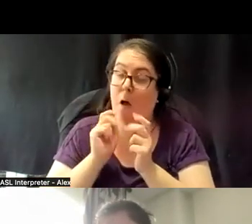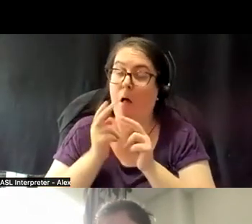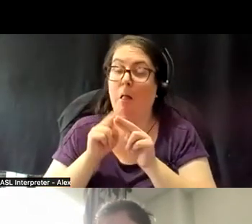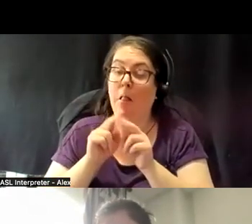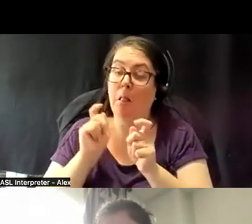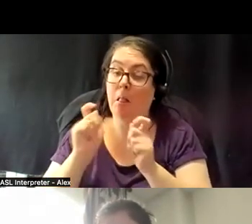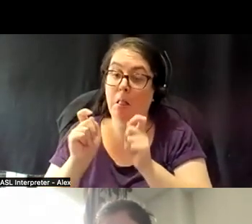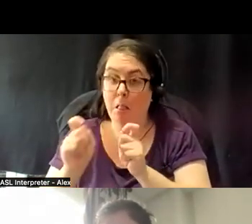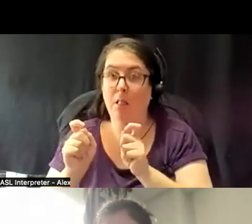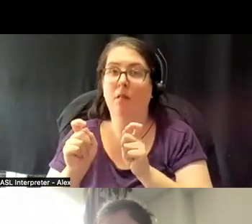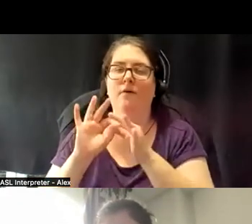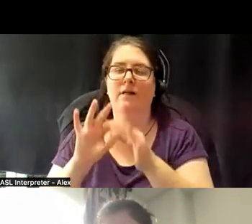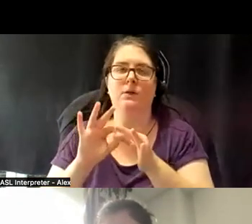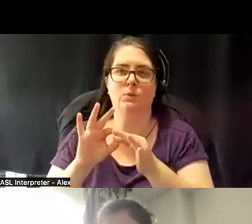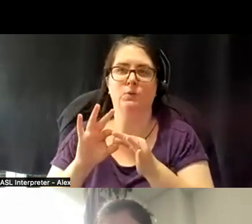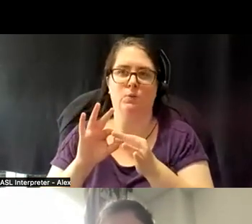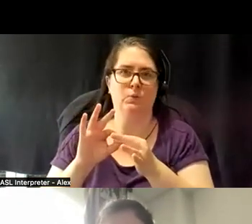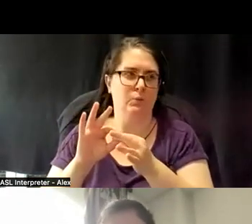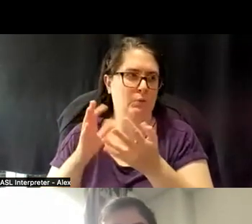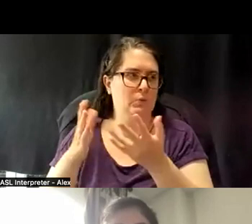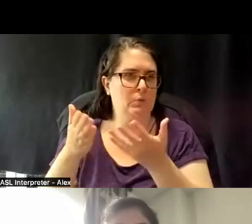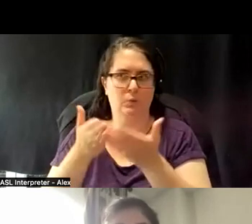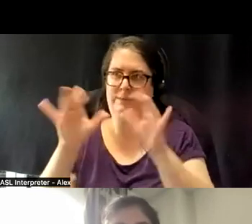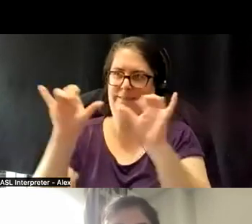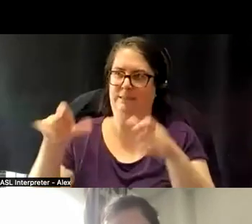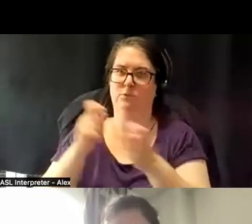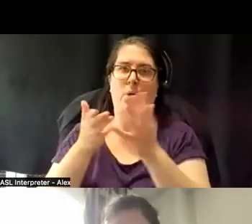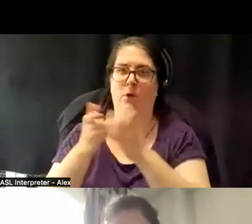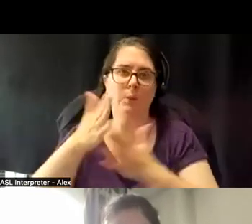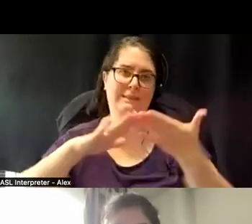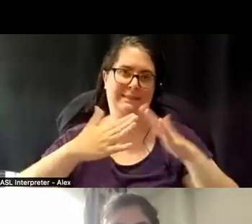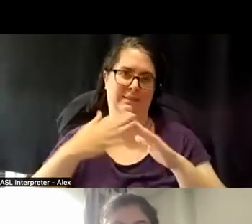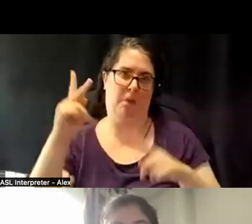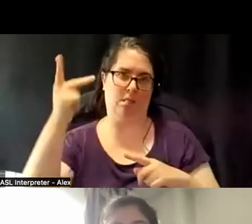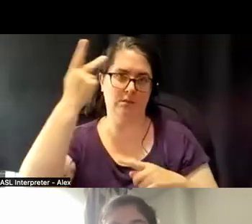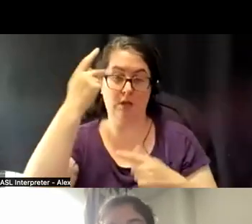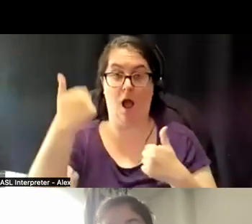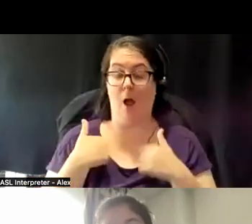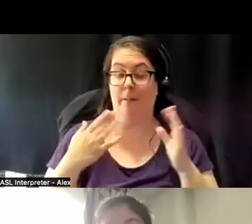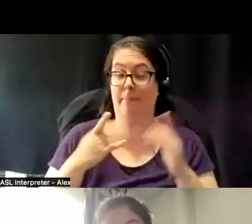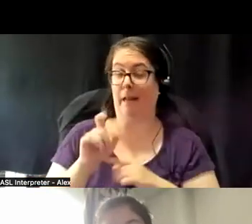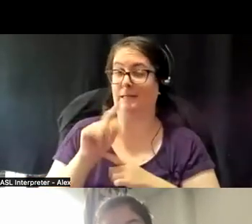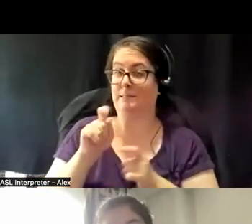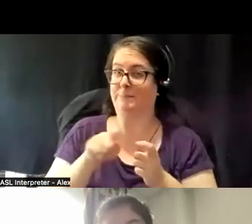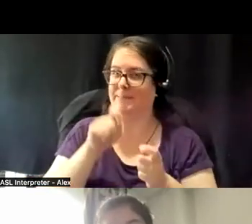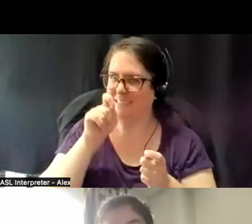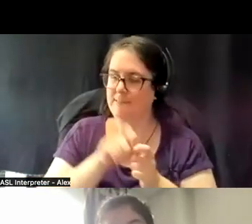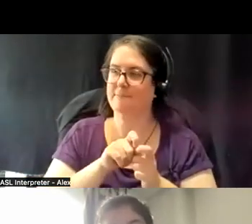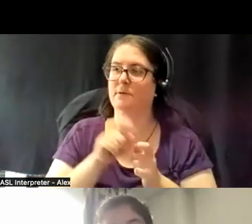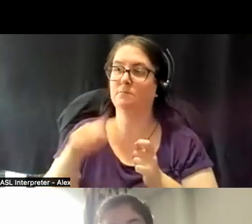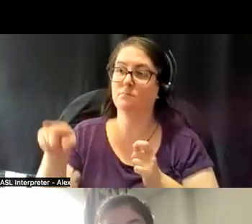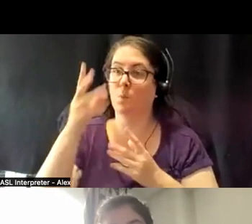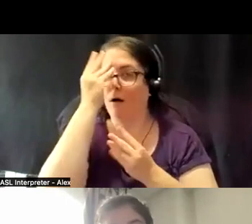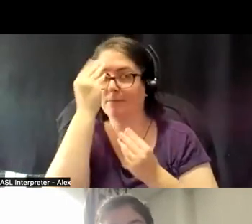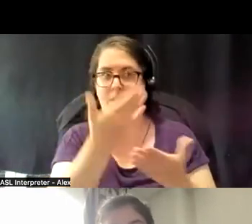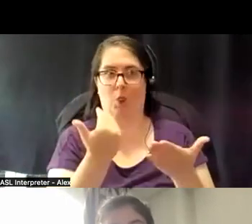with institutional change through city politics. I was initially planning on asking a really specific question about what you'd like to tell the